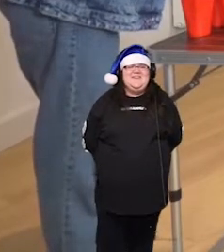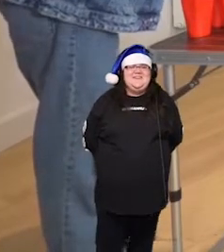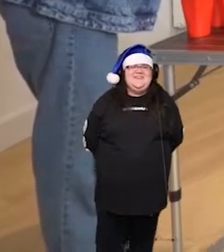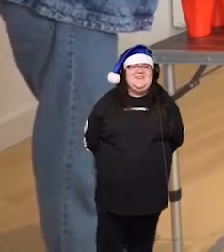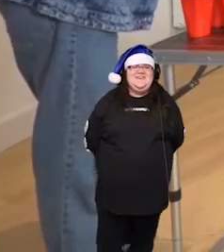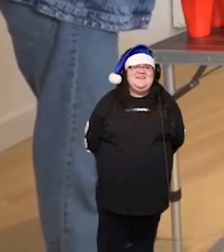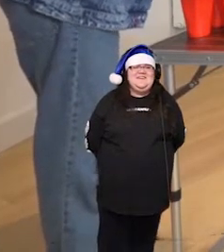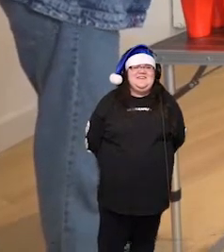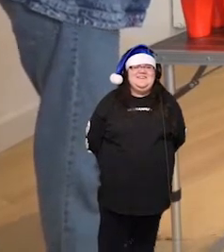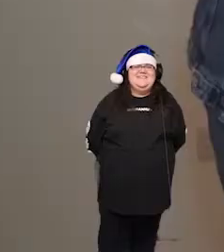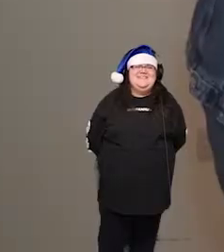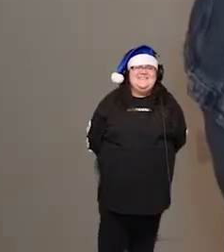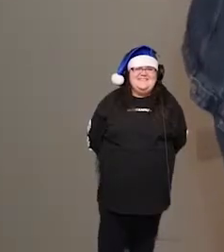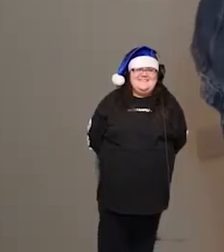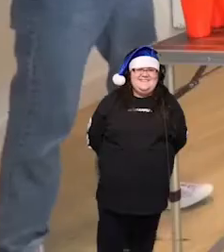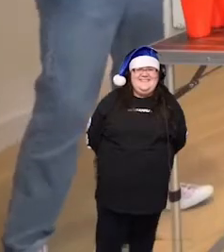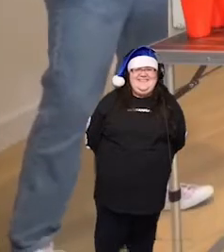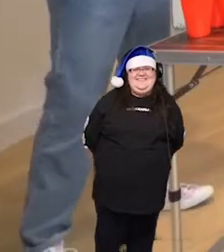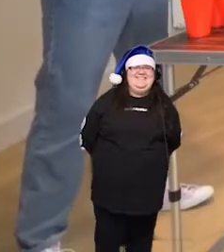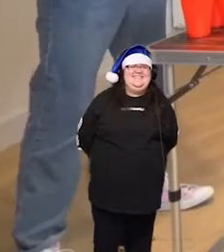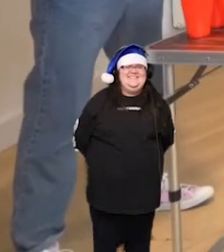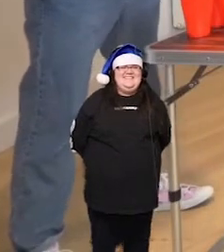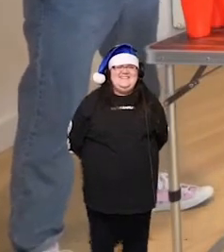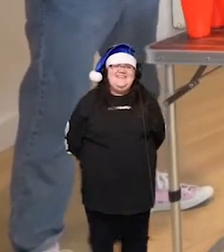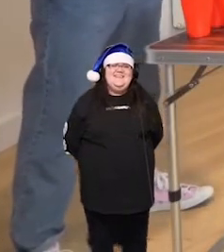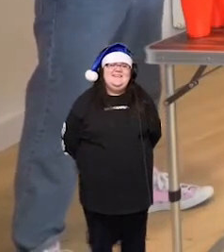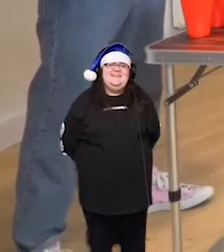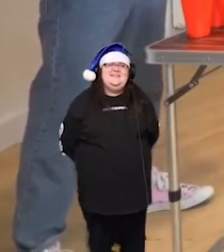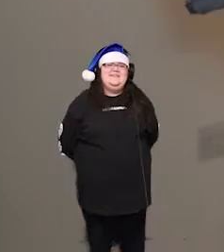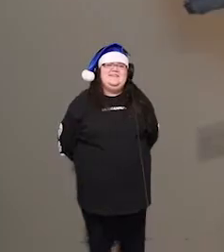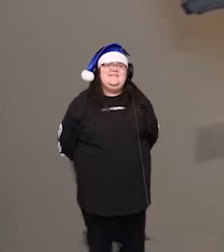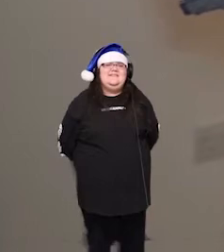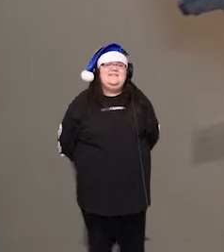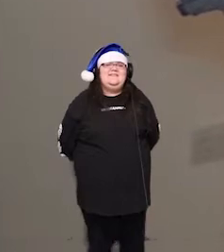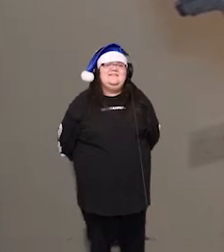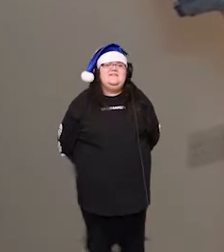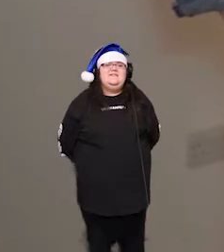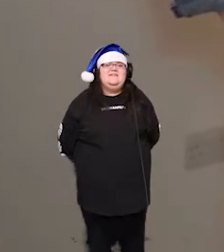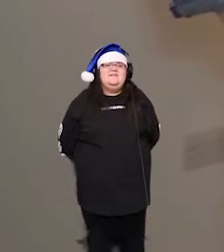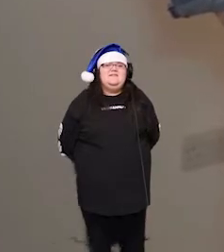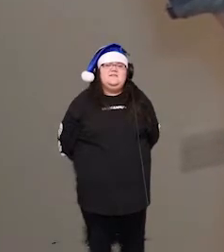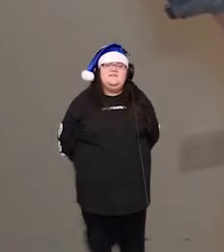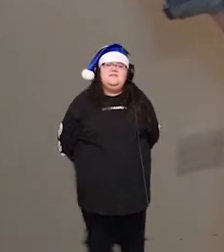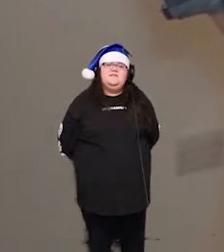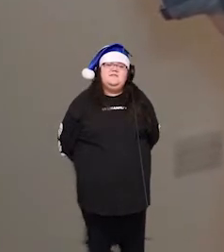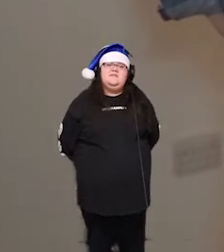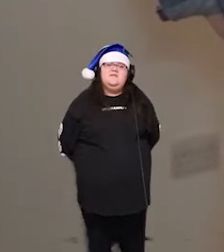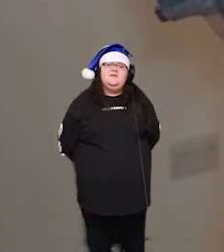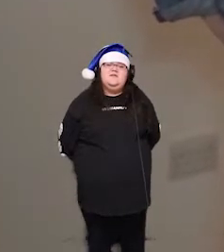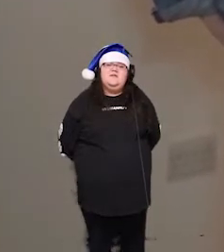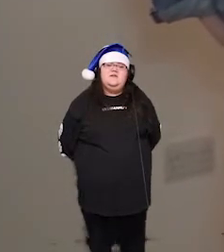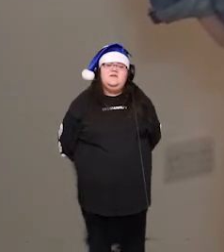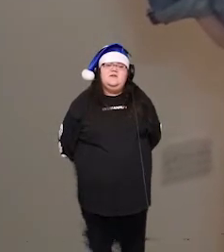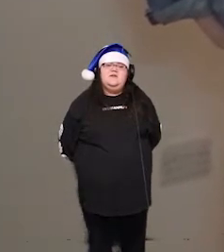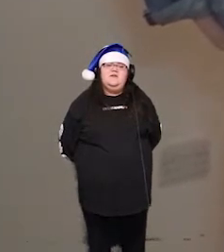That's a good one. Nice voice crack there, mate. Okay, Charlie, I've got a question for you. What is the correct name for a foot